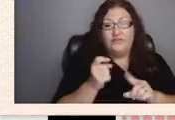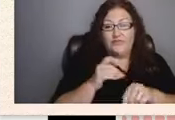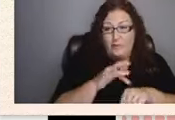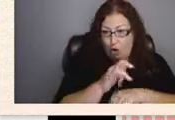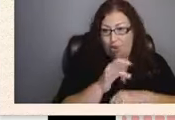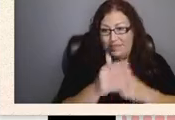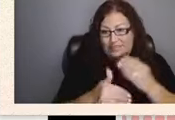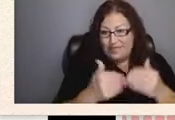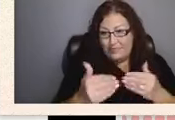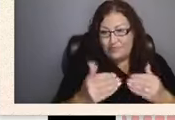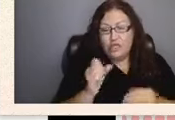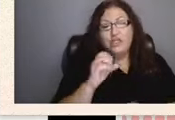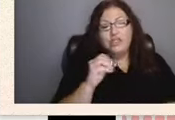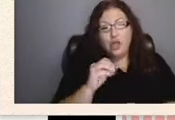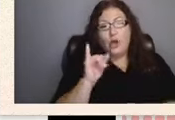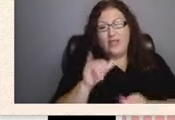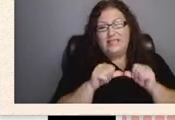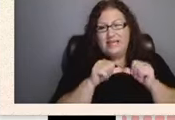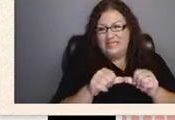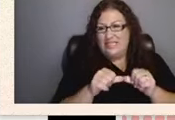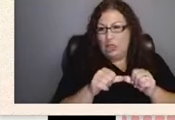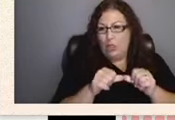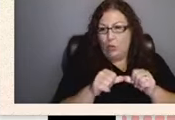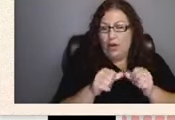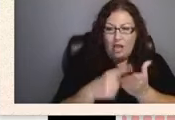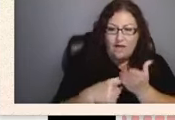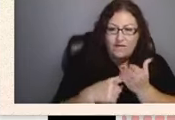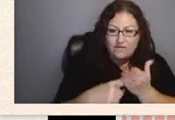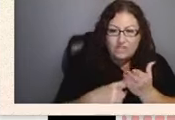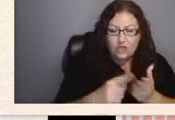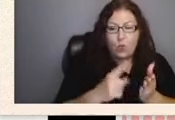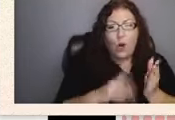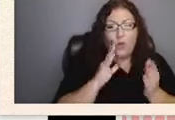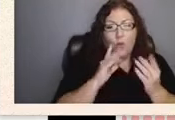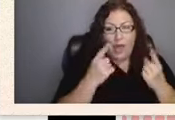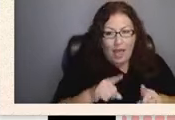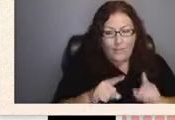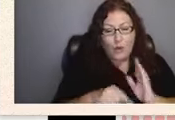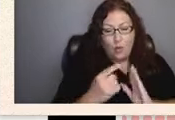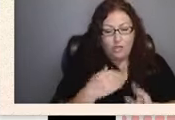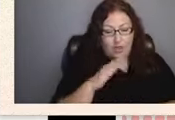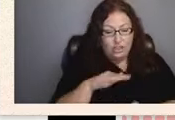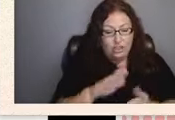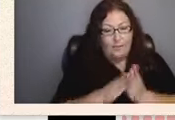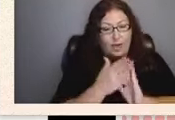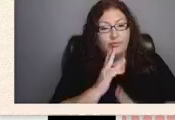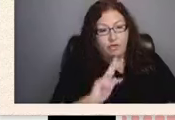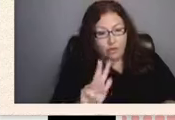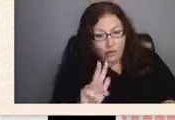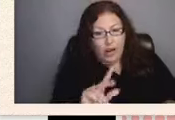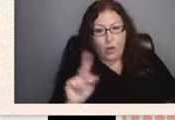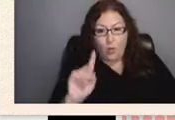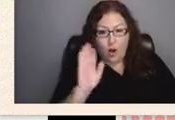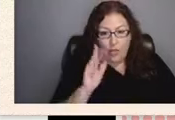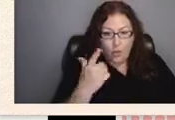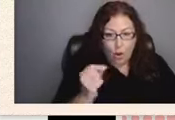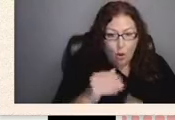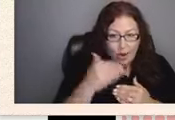it's a continuing conversation of what will happen once my child turns 3, where will they go next?